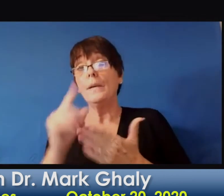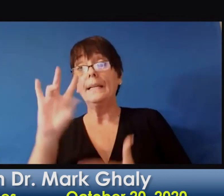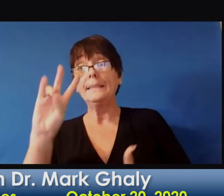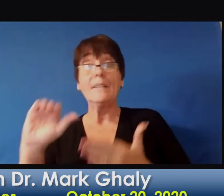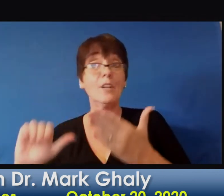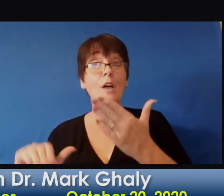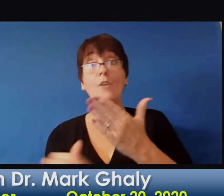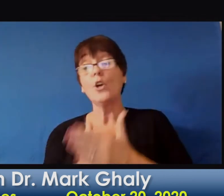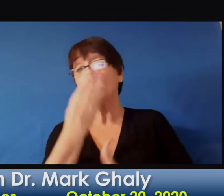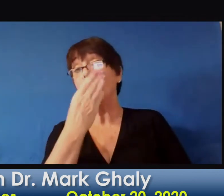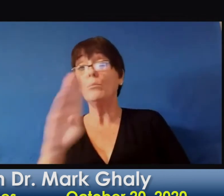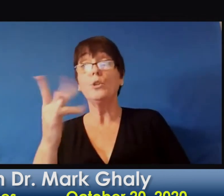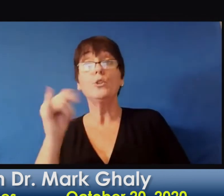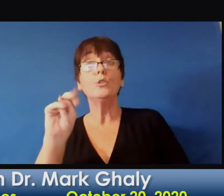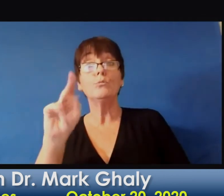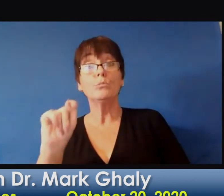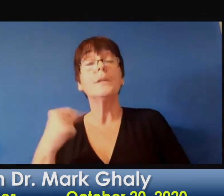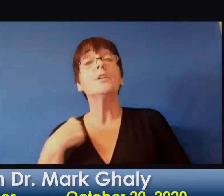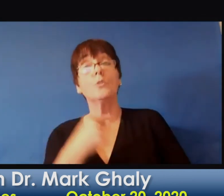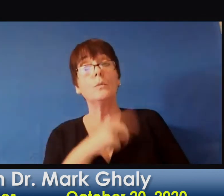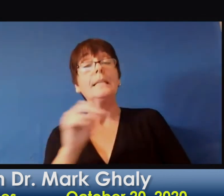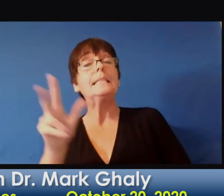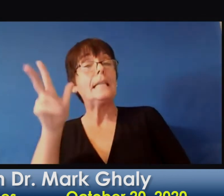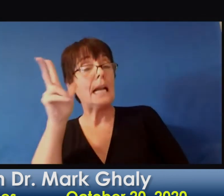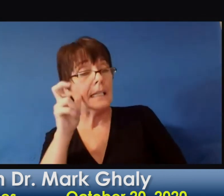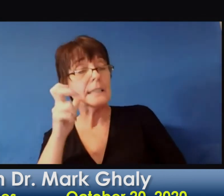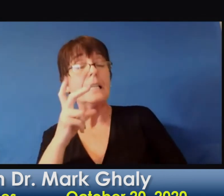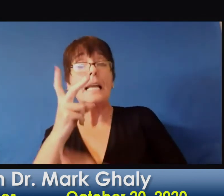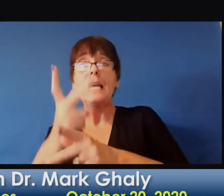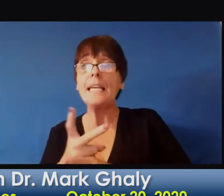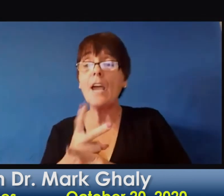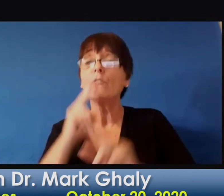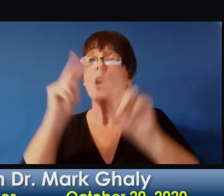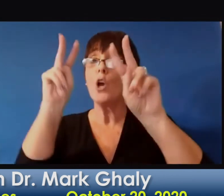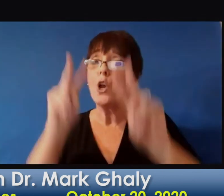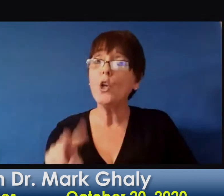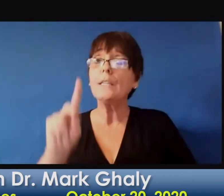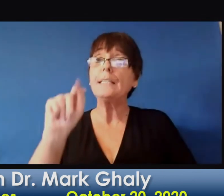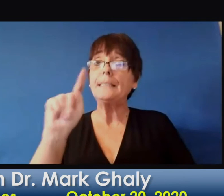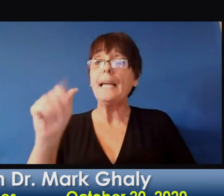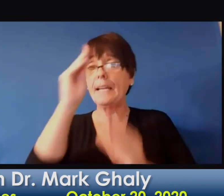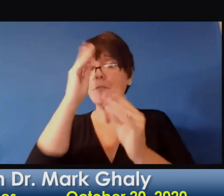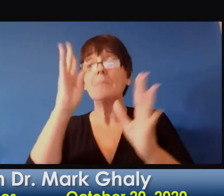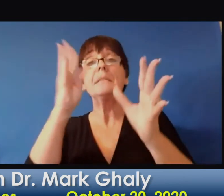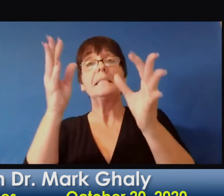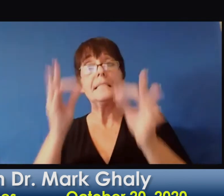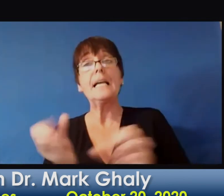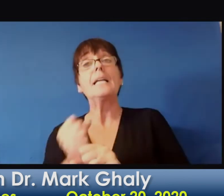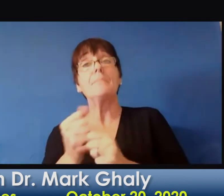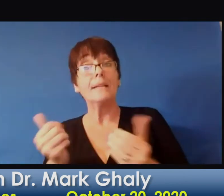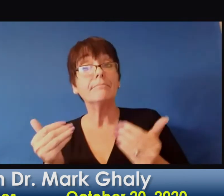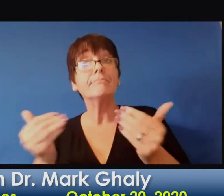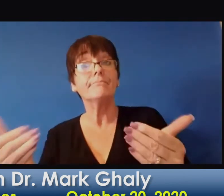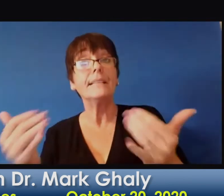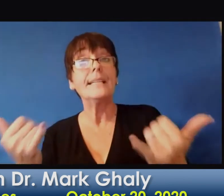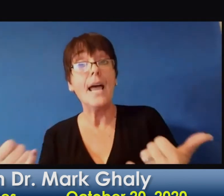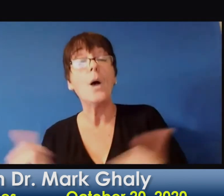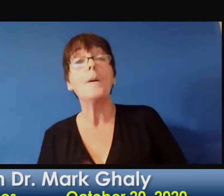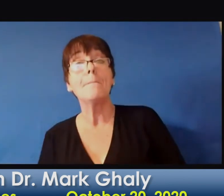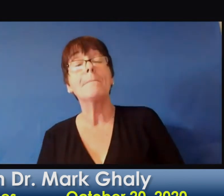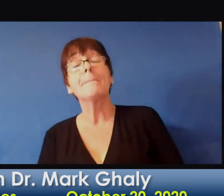blueprint. So we did listen thoughtfully, look at the data and information, and decided to make this move